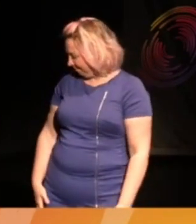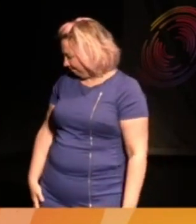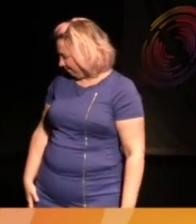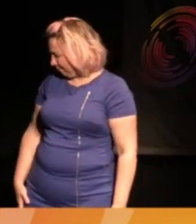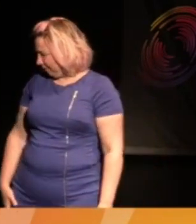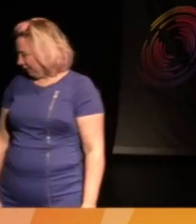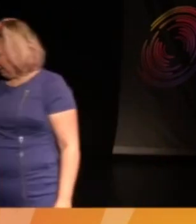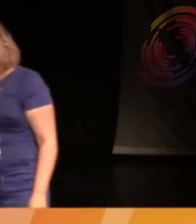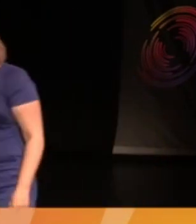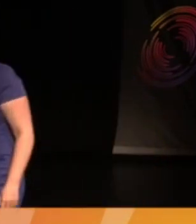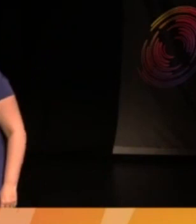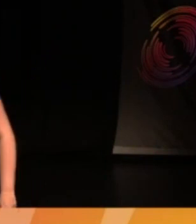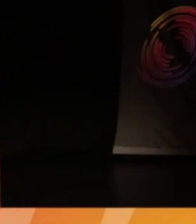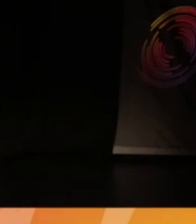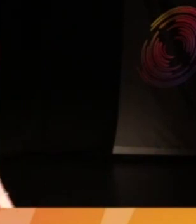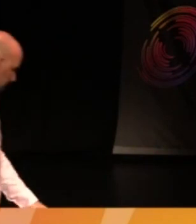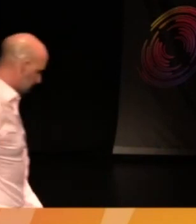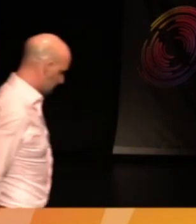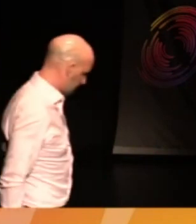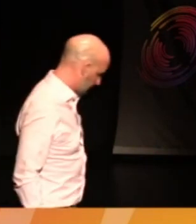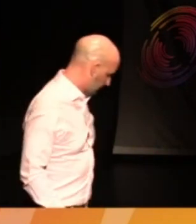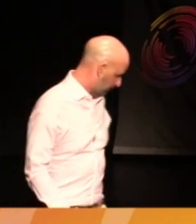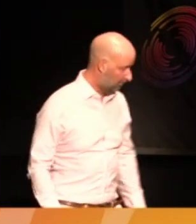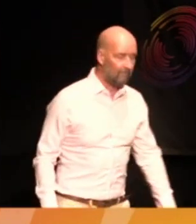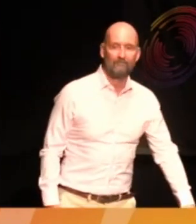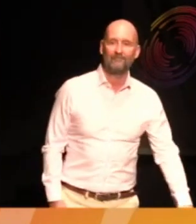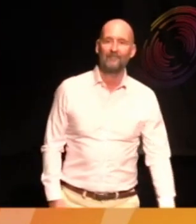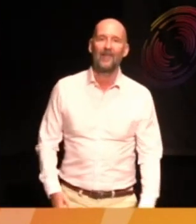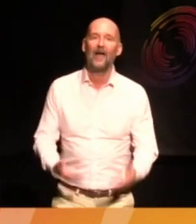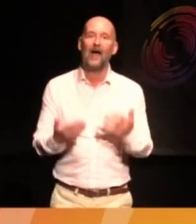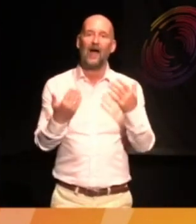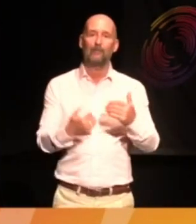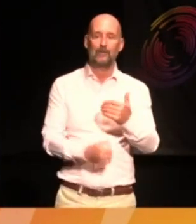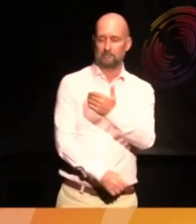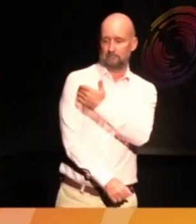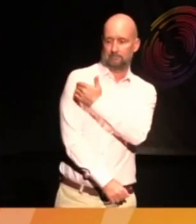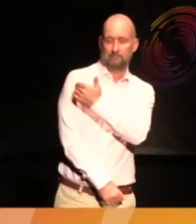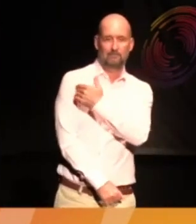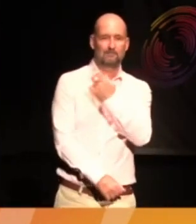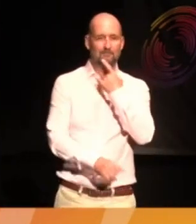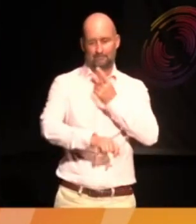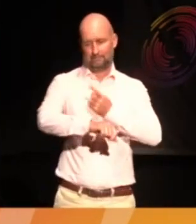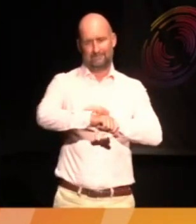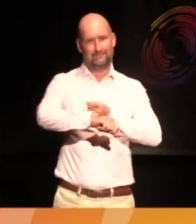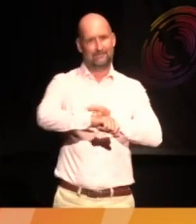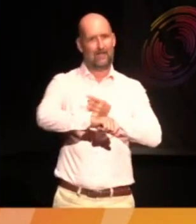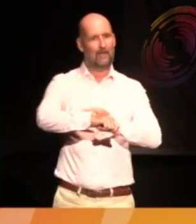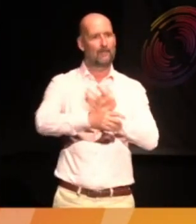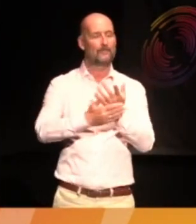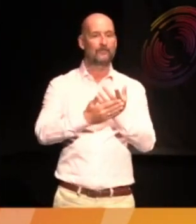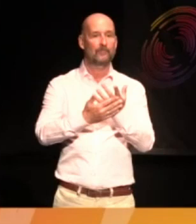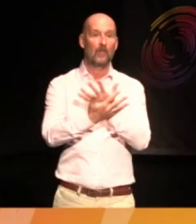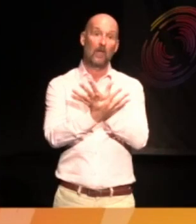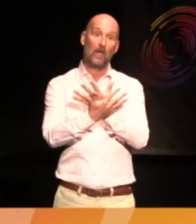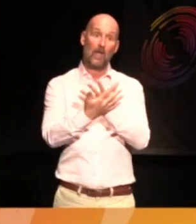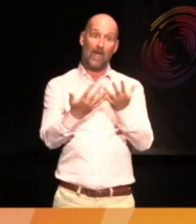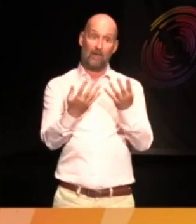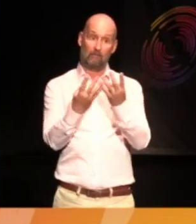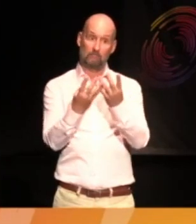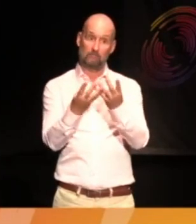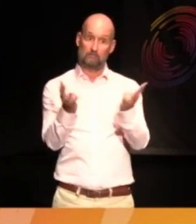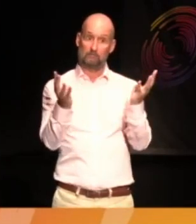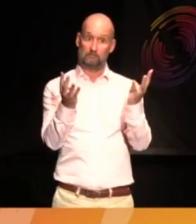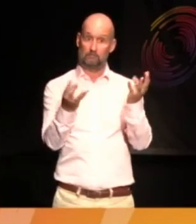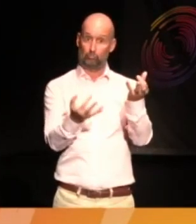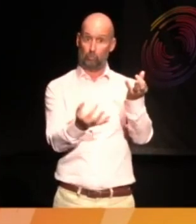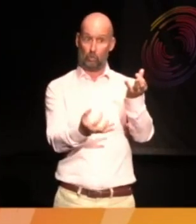on time. So if it's all right, Nadine, I'll jump down to the floor. If you've got any questions from the